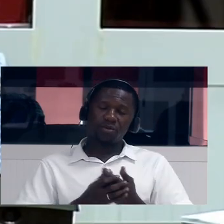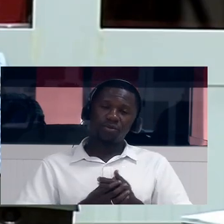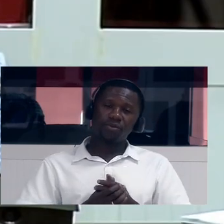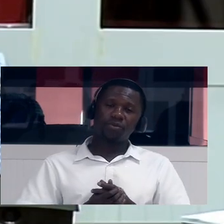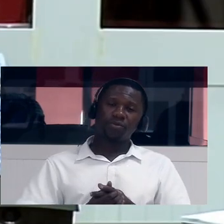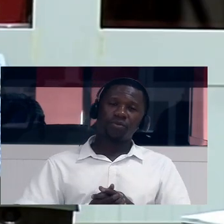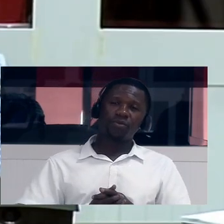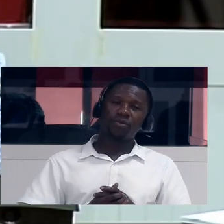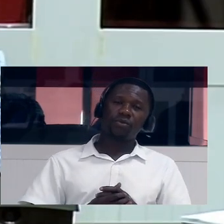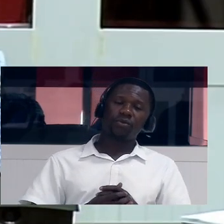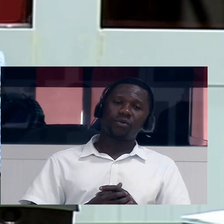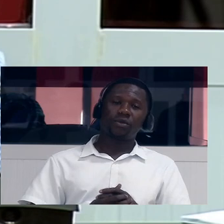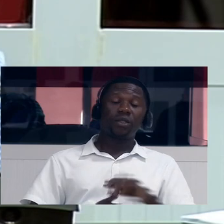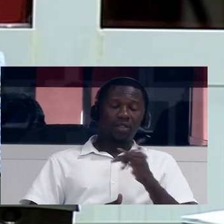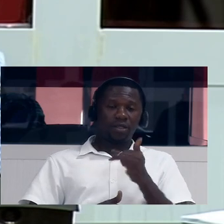information that